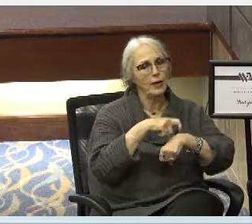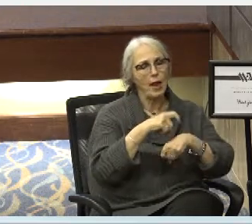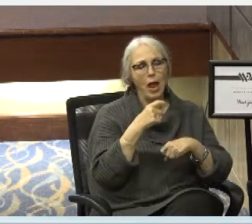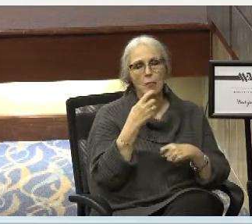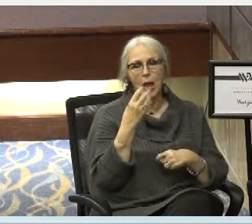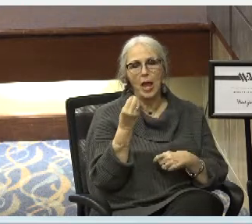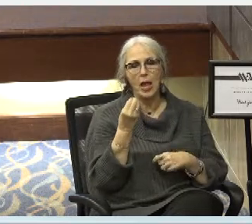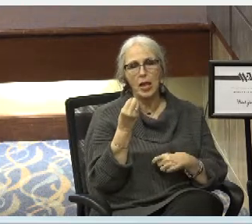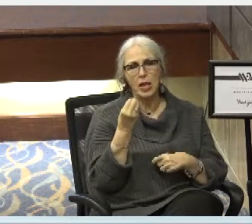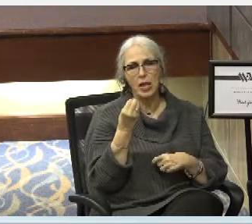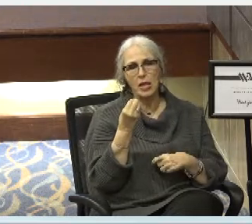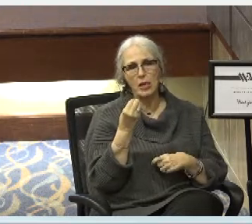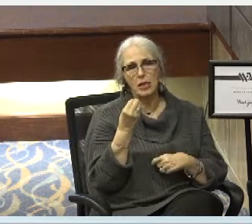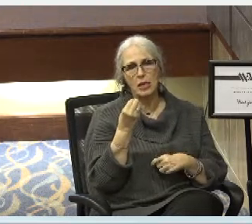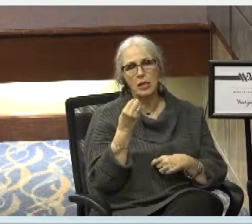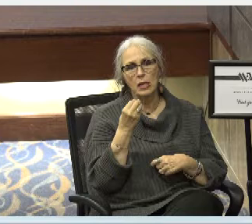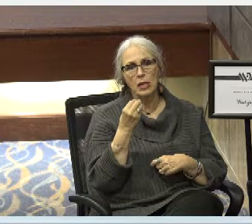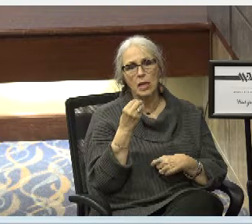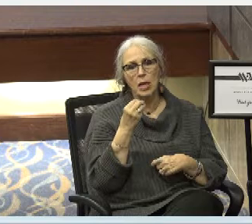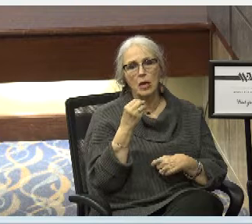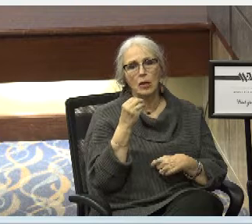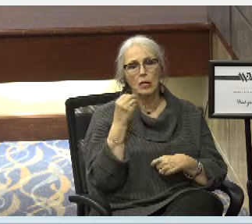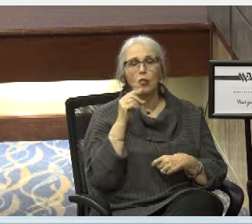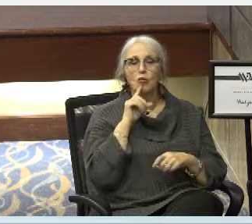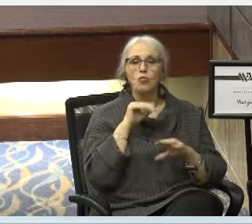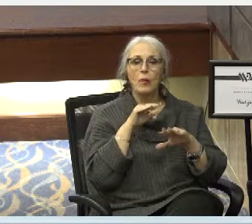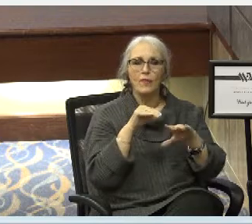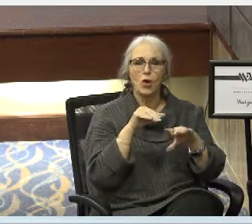the leased parcel, which is called a